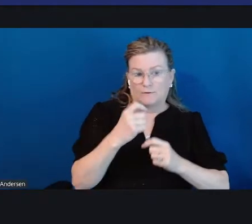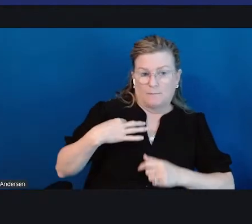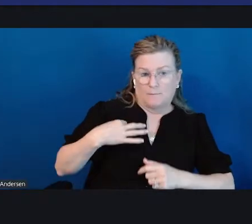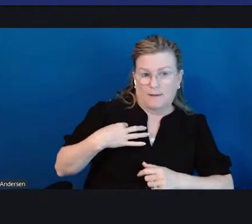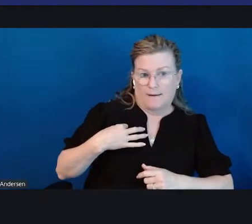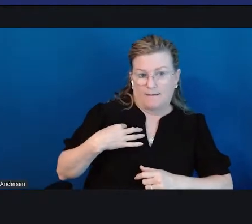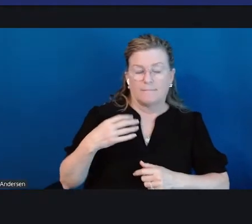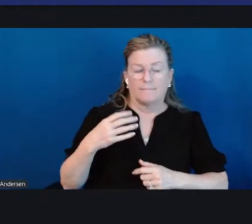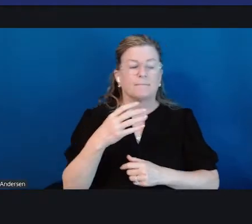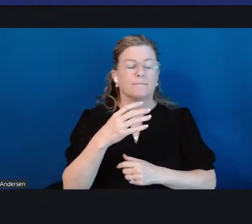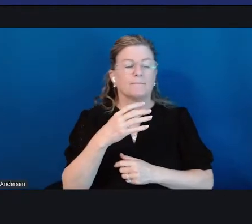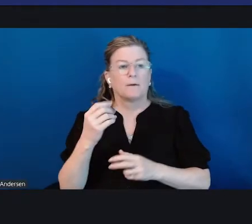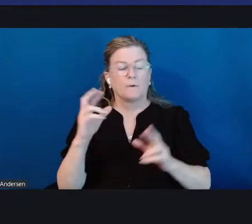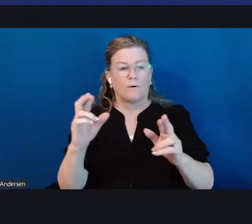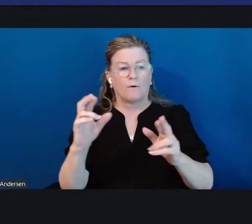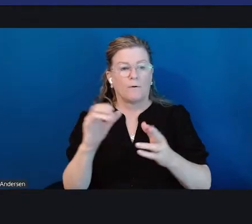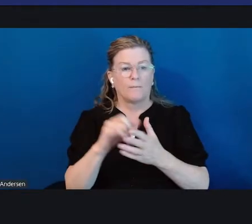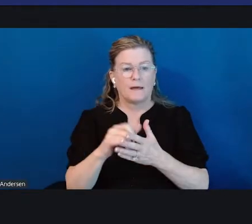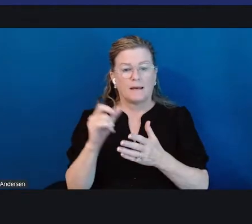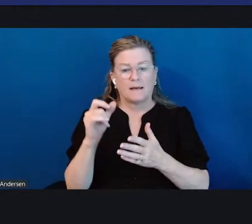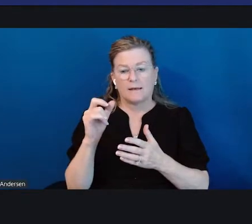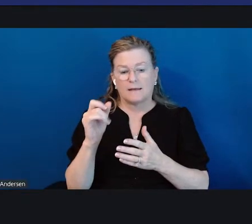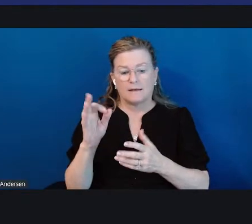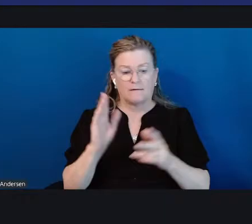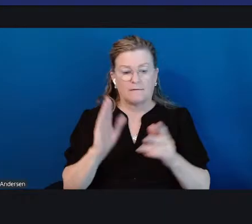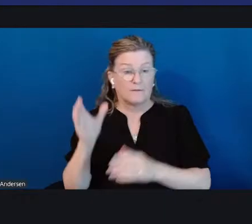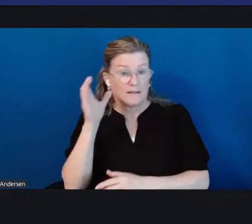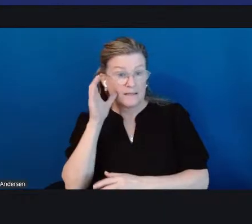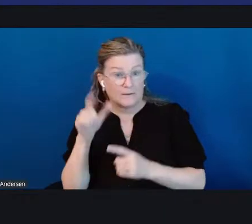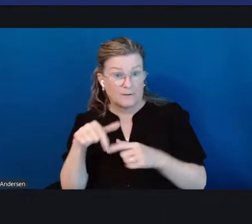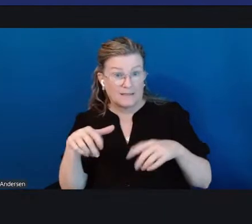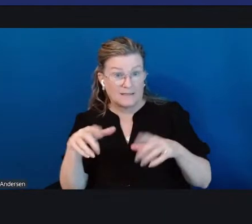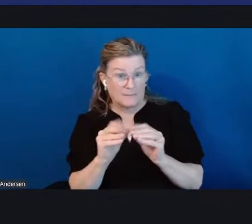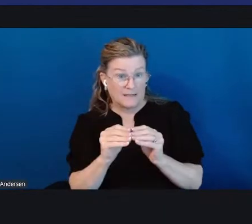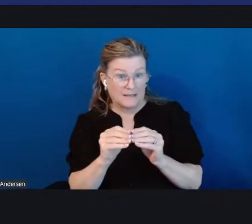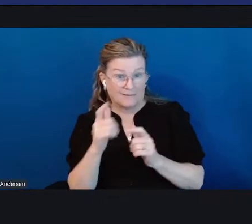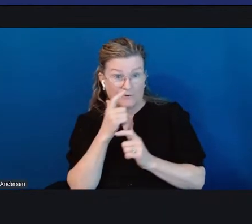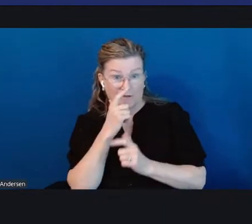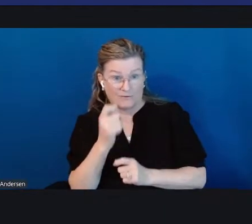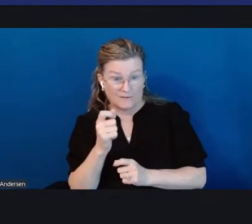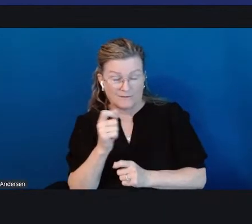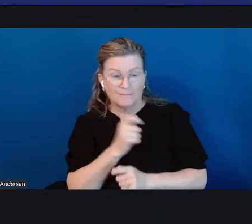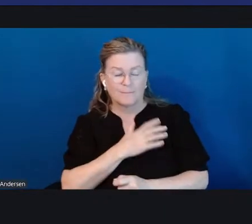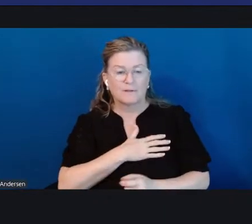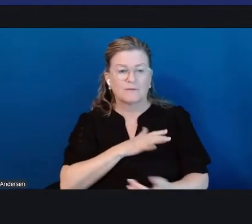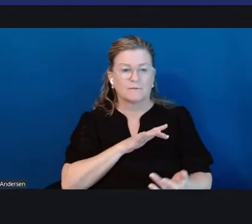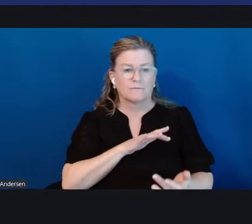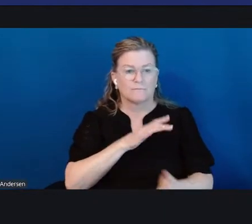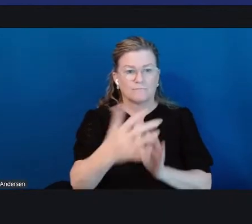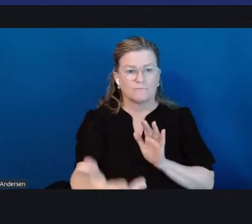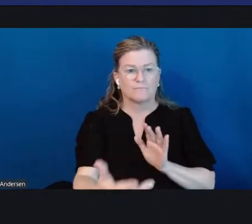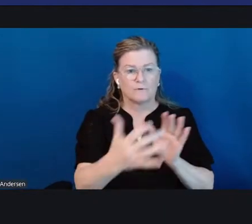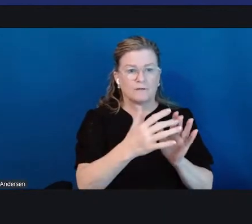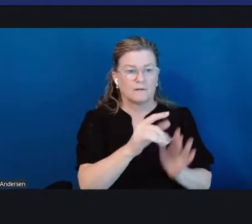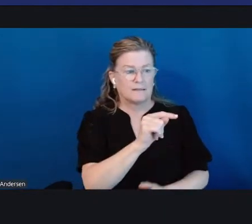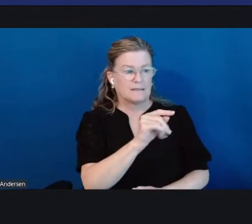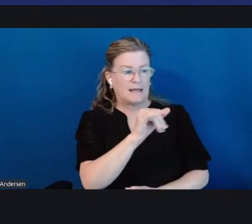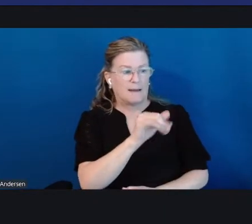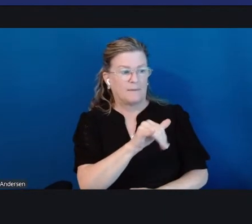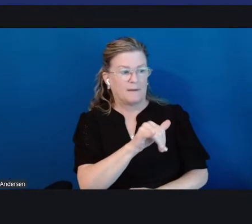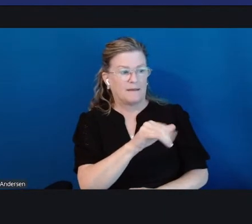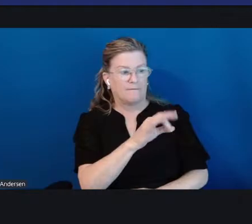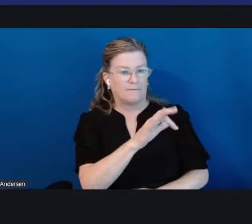positions, and we hope that if there's those who are listening to this meeting who are interested, reach out directly to Tammy Flint